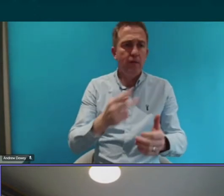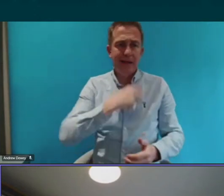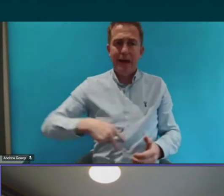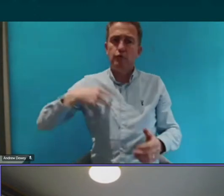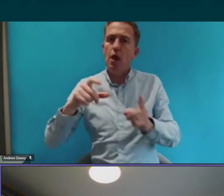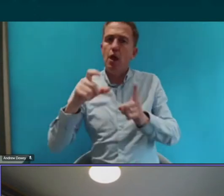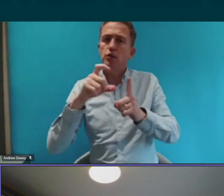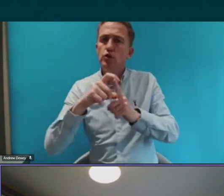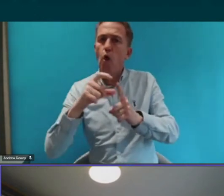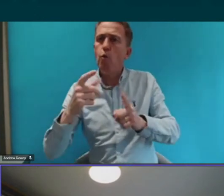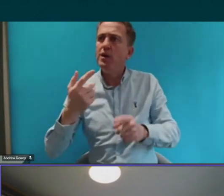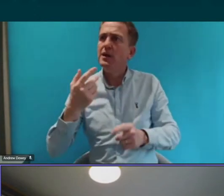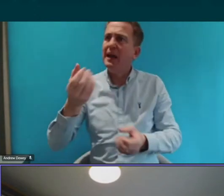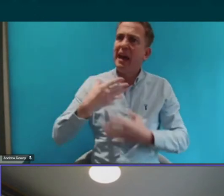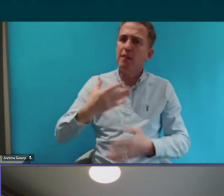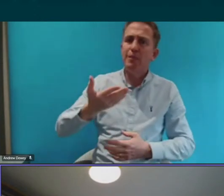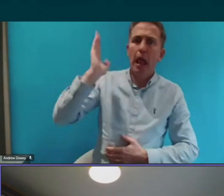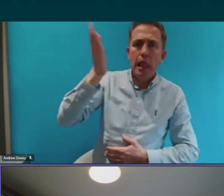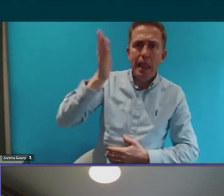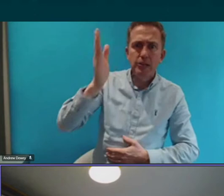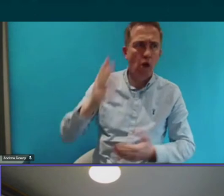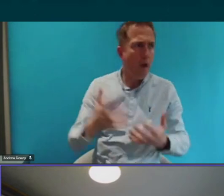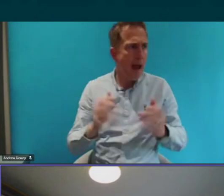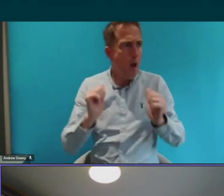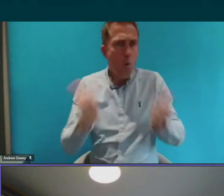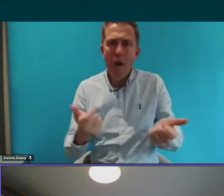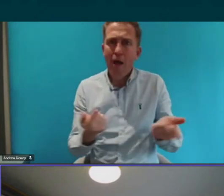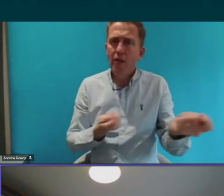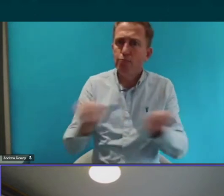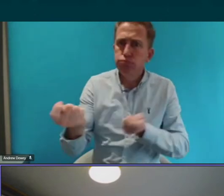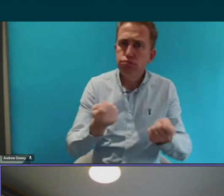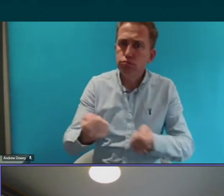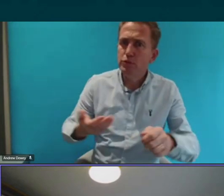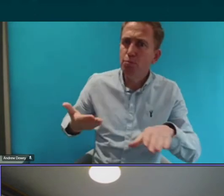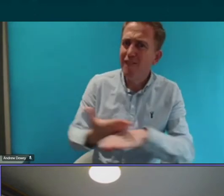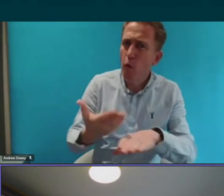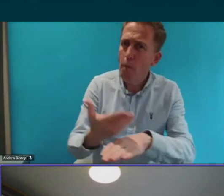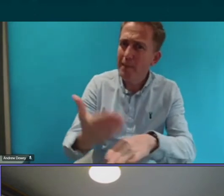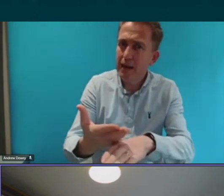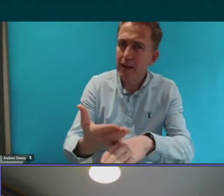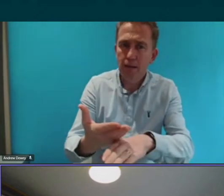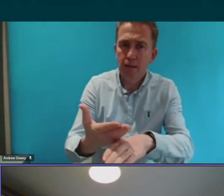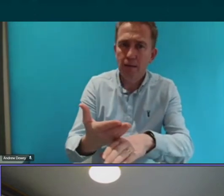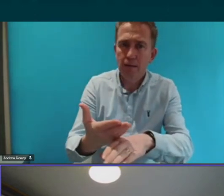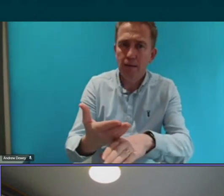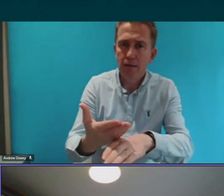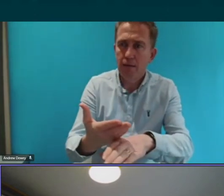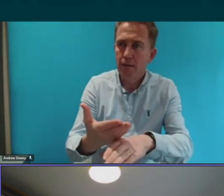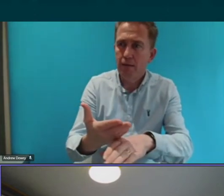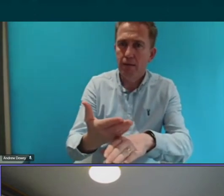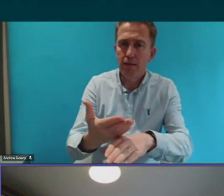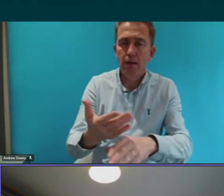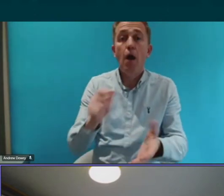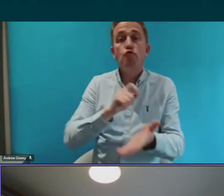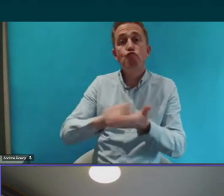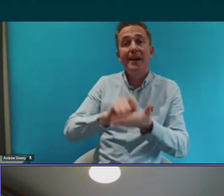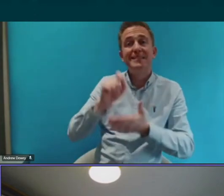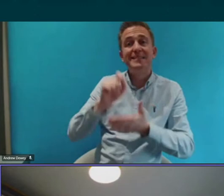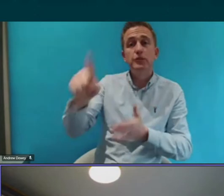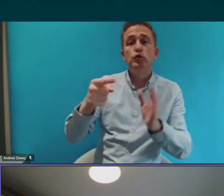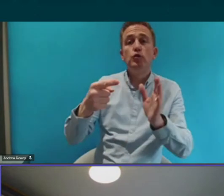Dorward on how well the administration was performing. Now I find, after writing to Anna